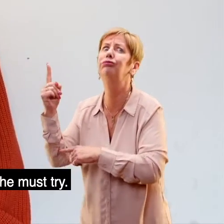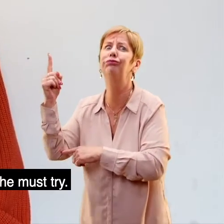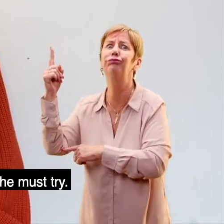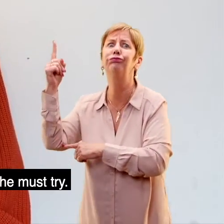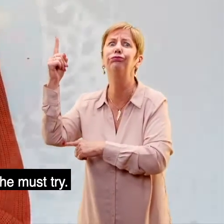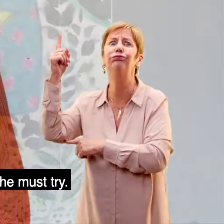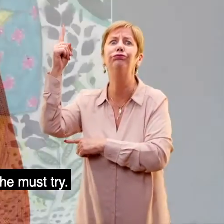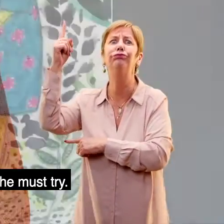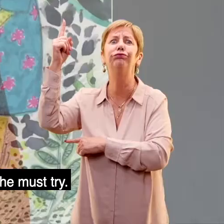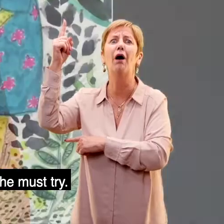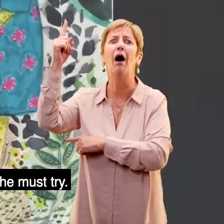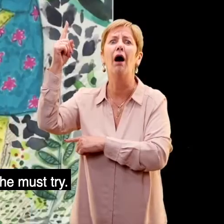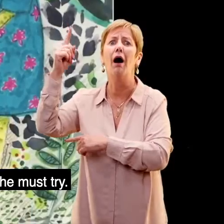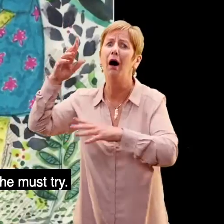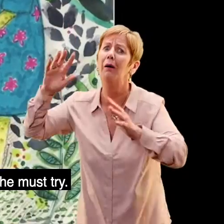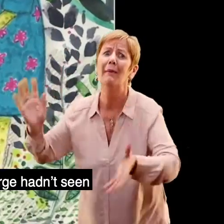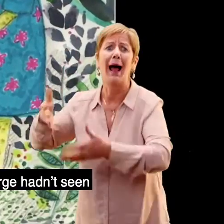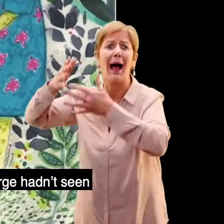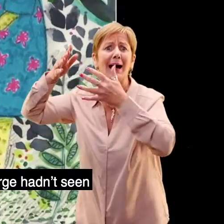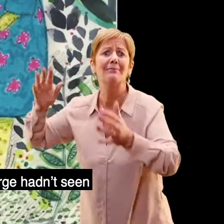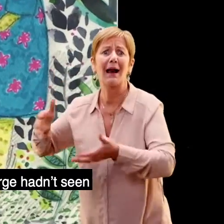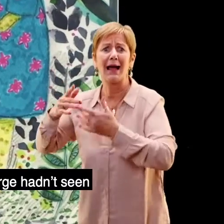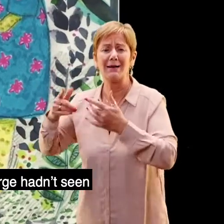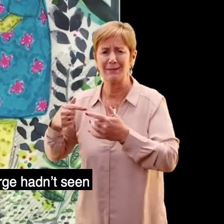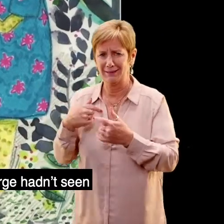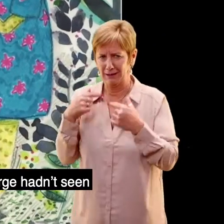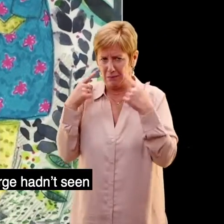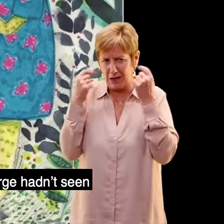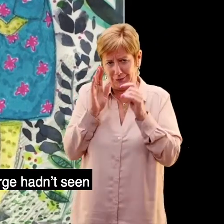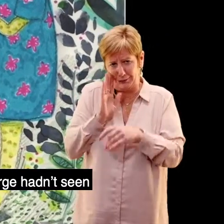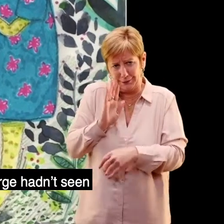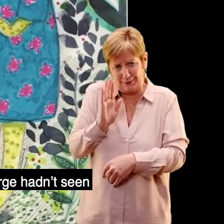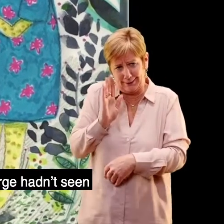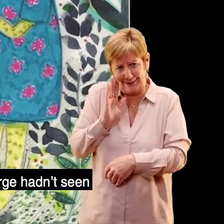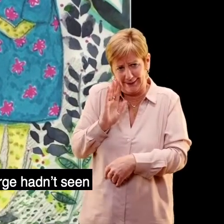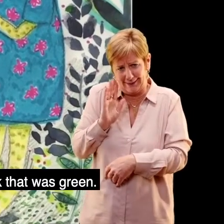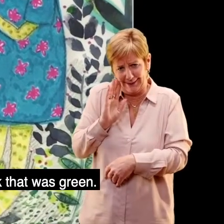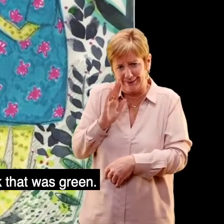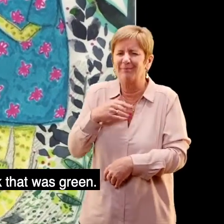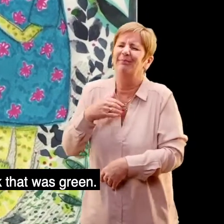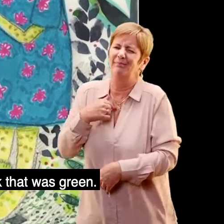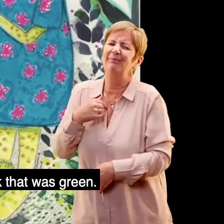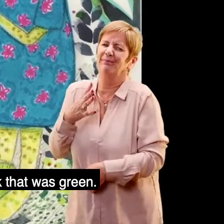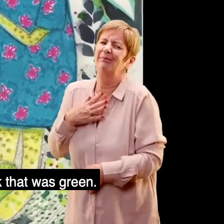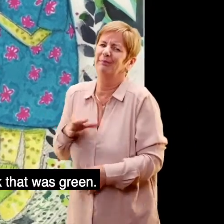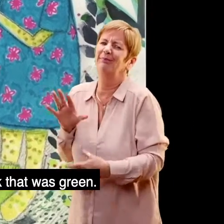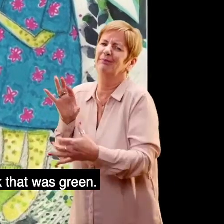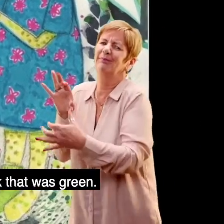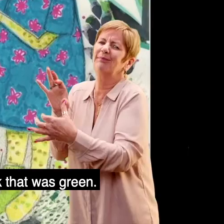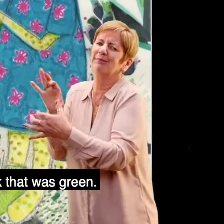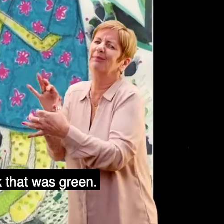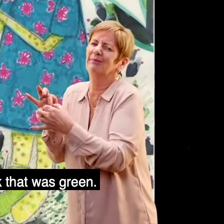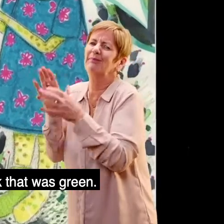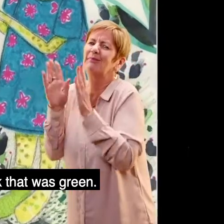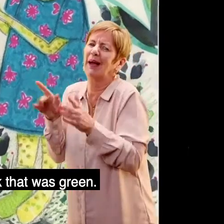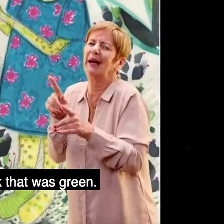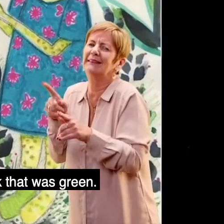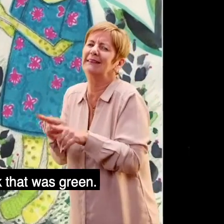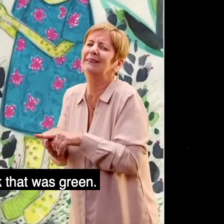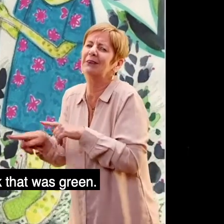she must try. There was somebody else who Marge hadn't seen, with a sad-looking face and one sock that was